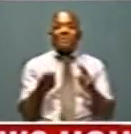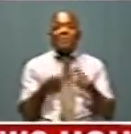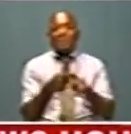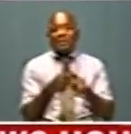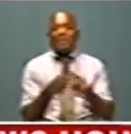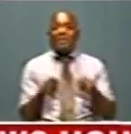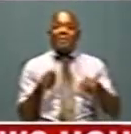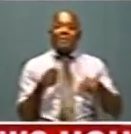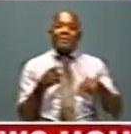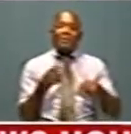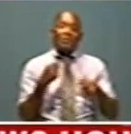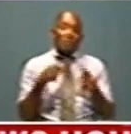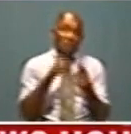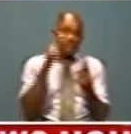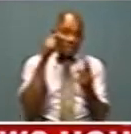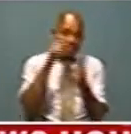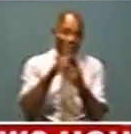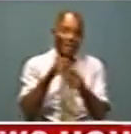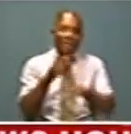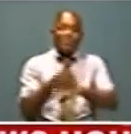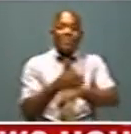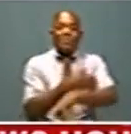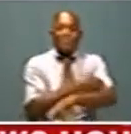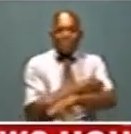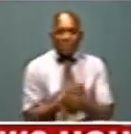have targeted to improve